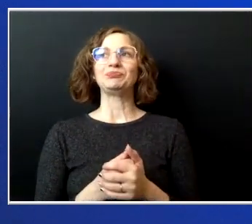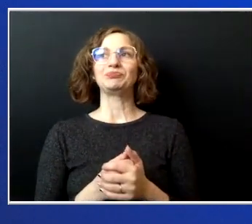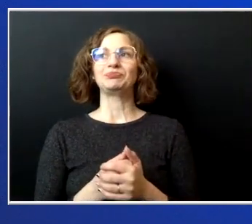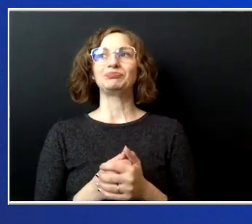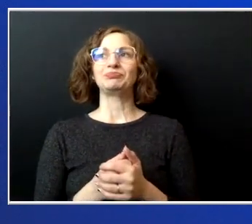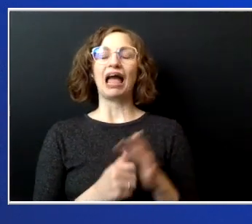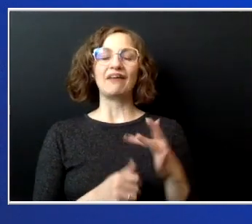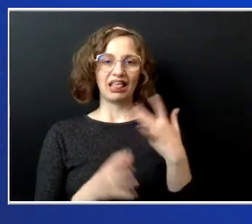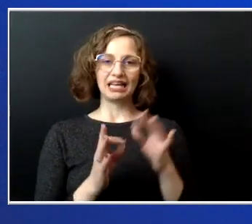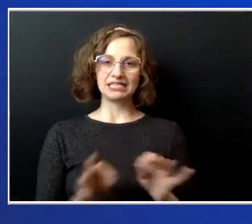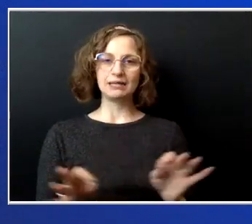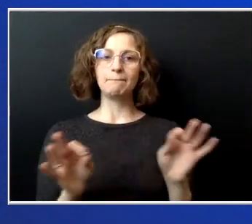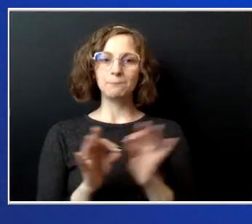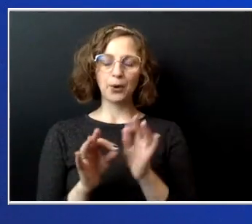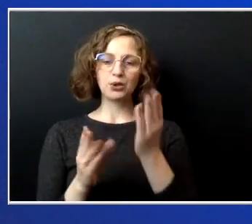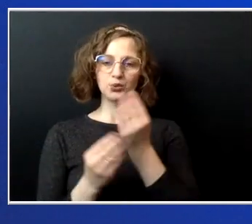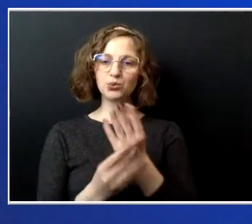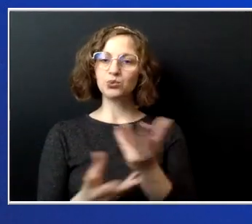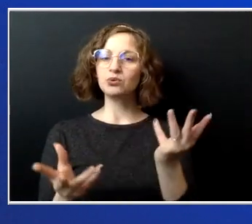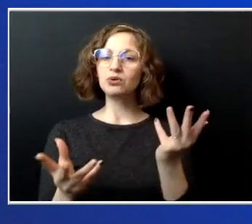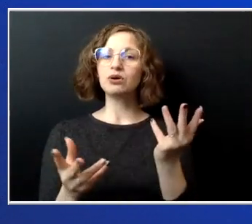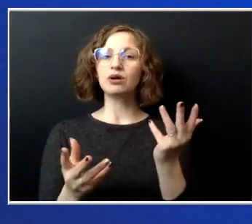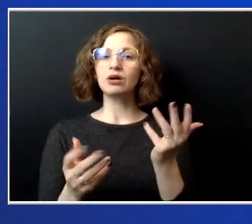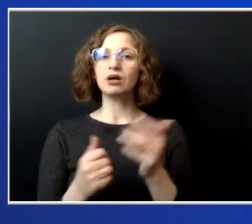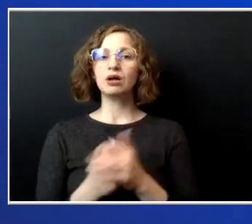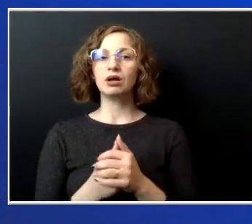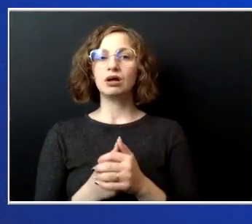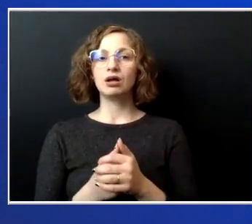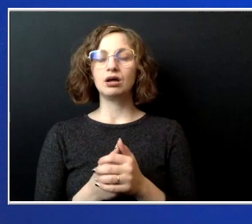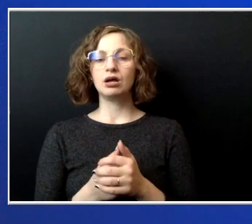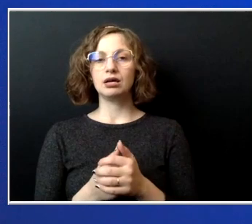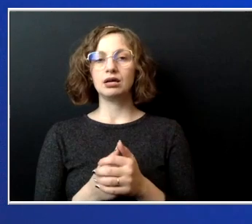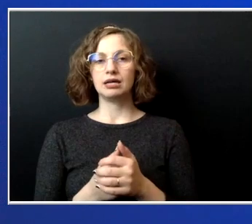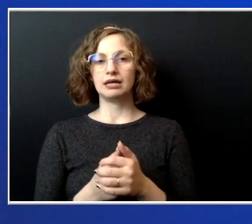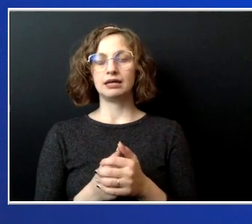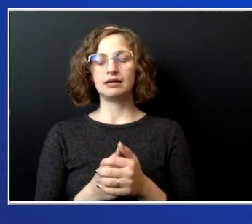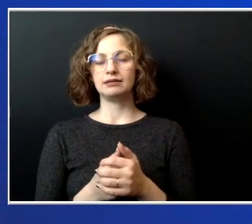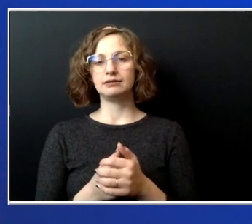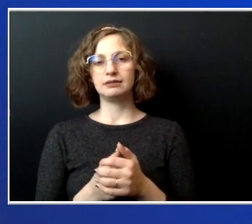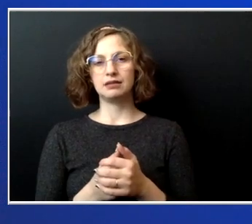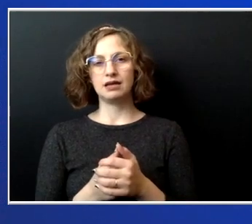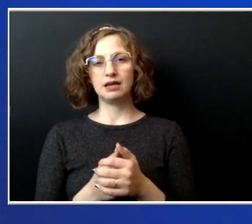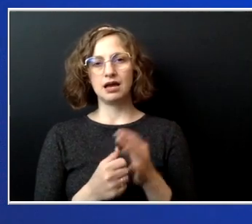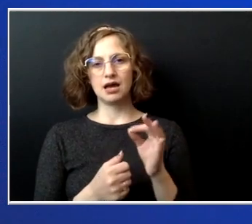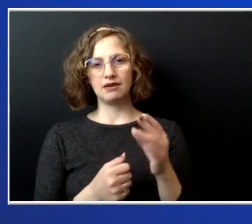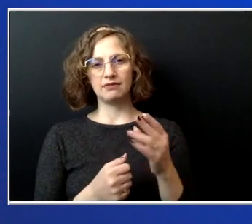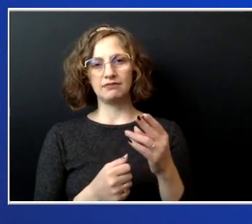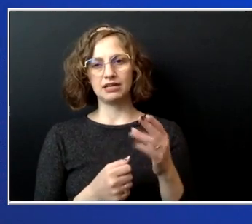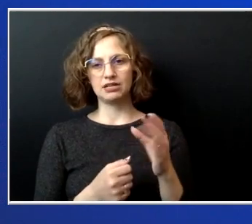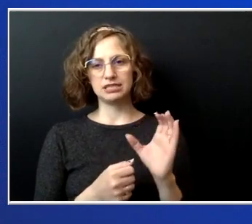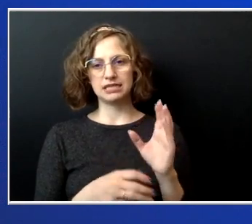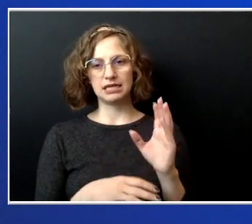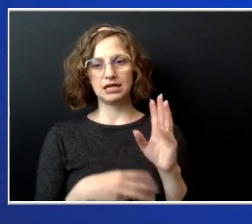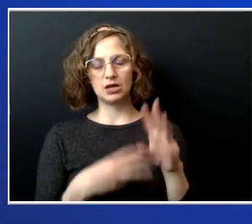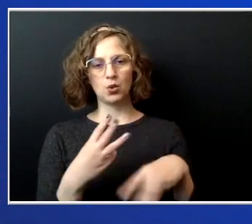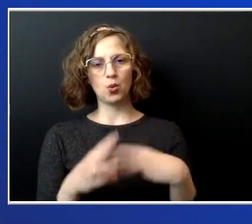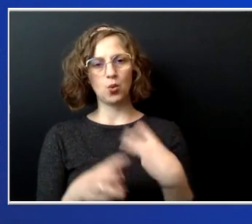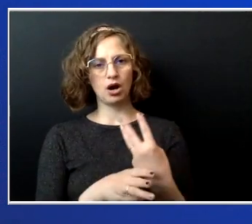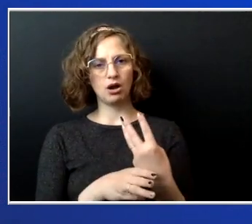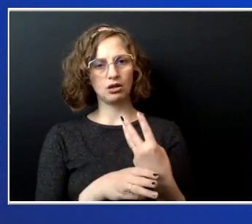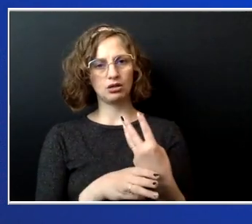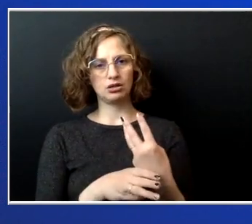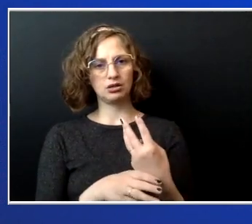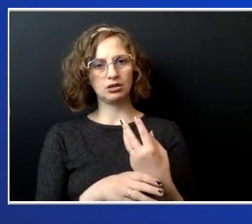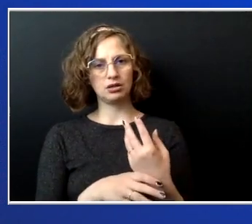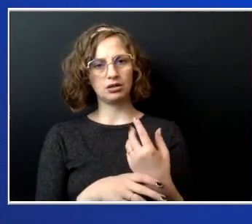sharing that in the FQHC world, I need to share that we have community health